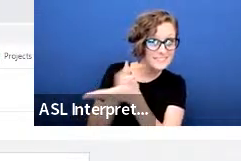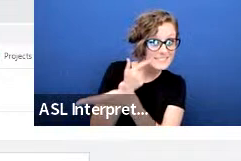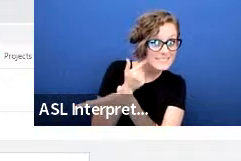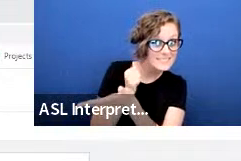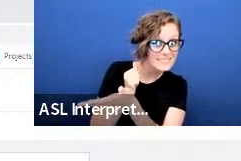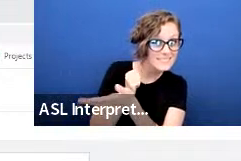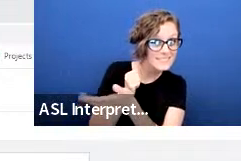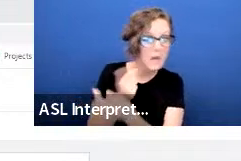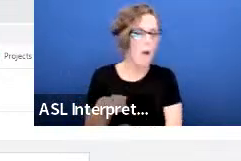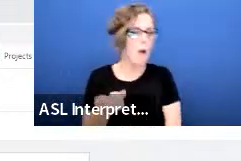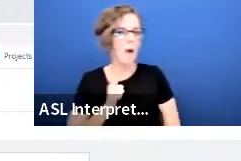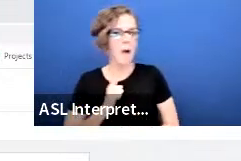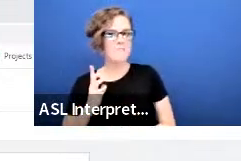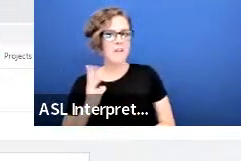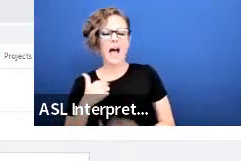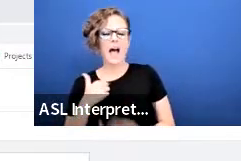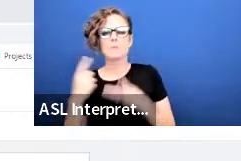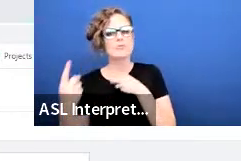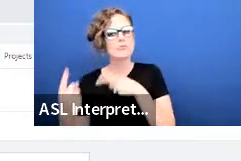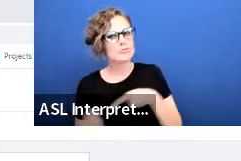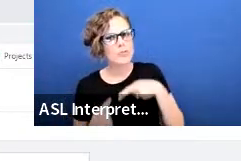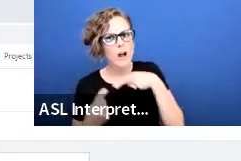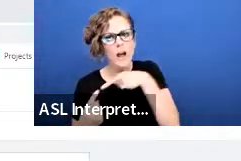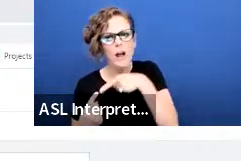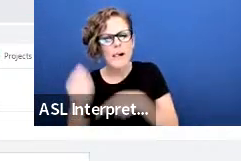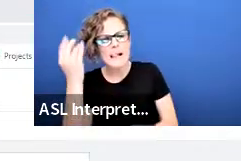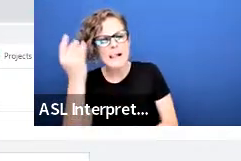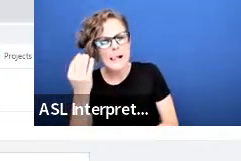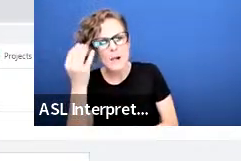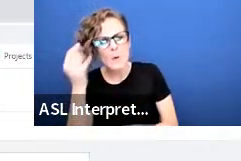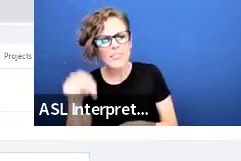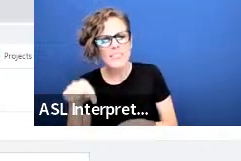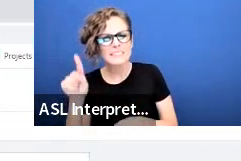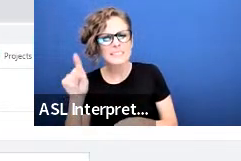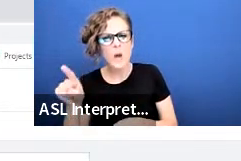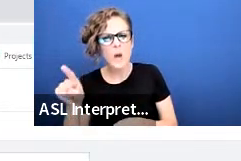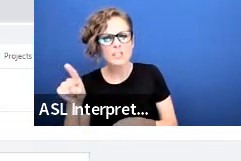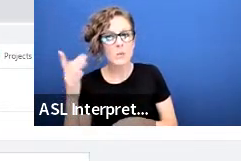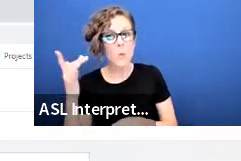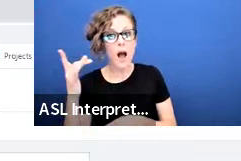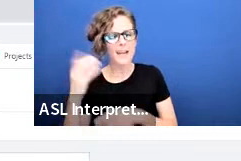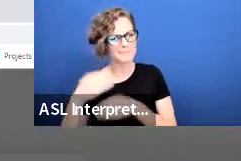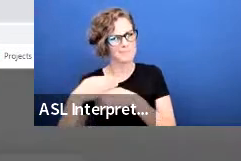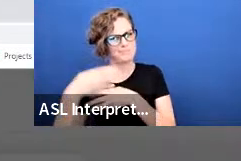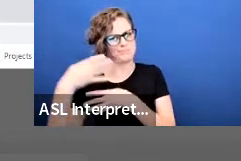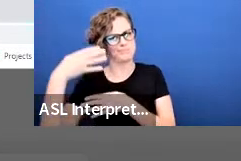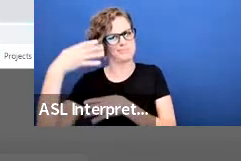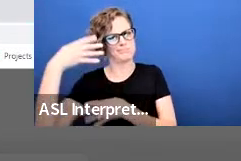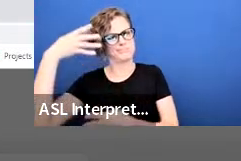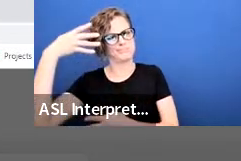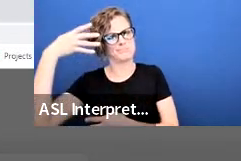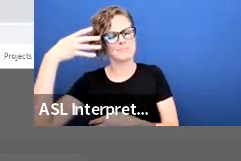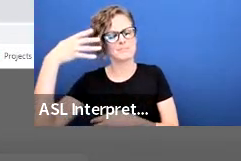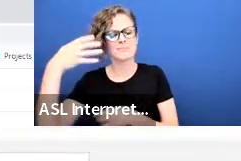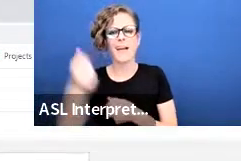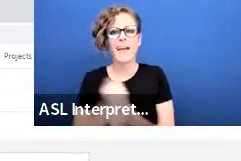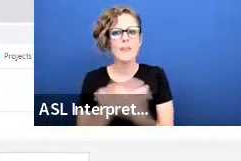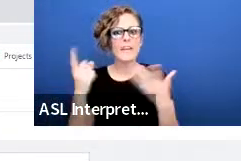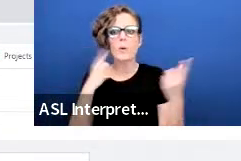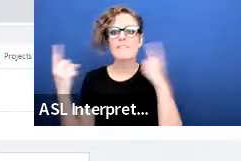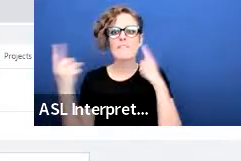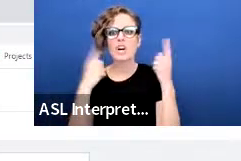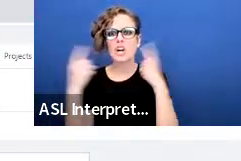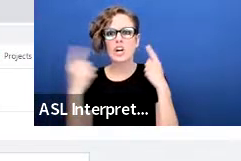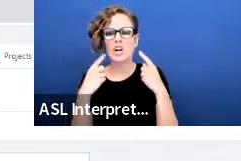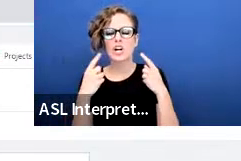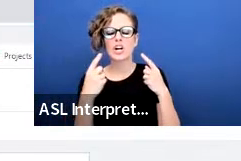Yeah, I mean, I'm struggling with this question because I feel like it's packed with stuff, like all of the things that we see here that are kind of